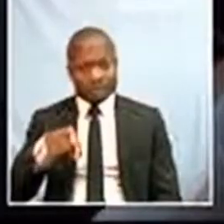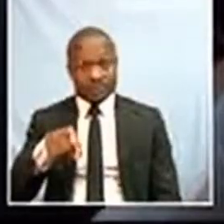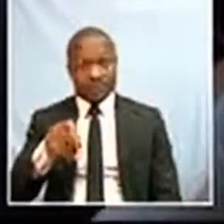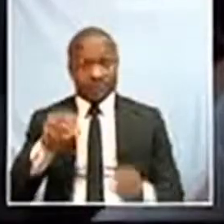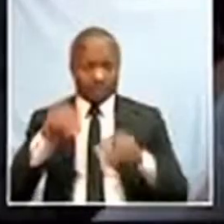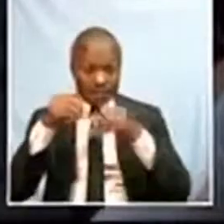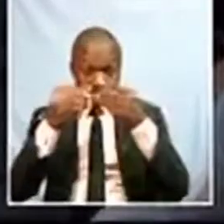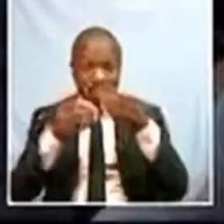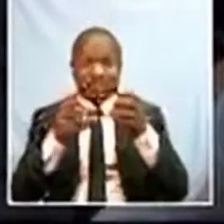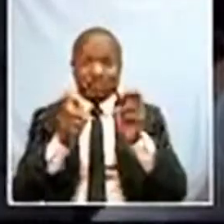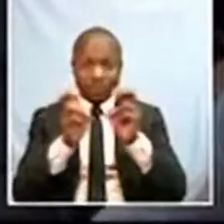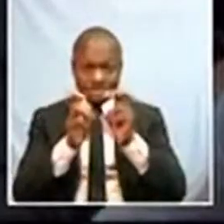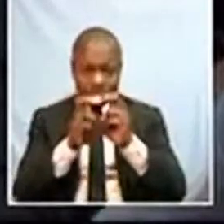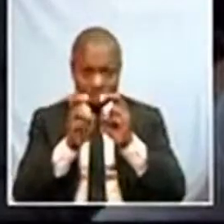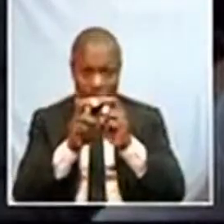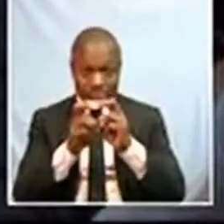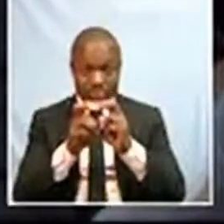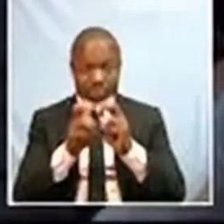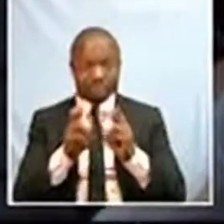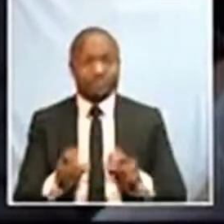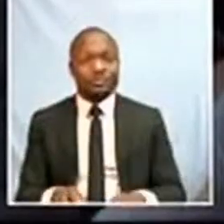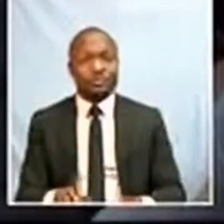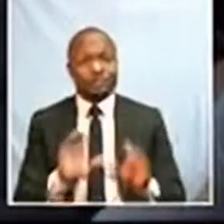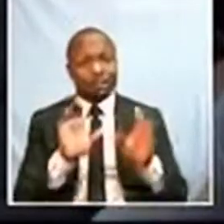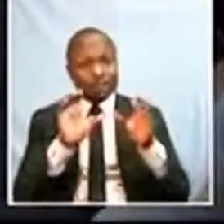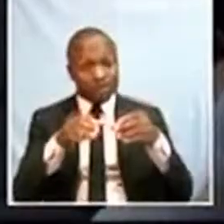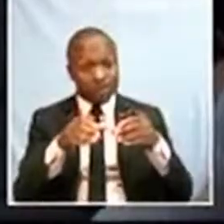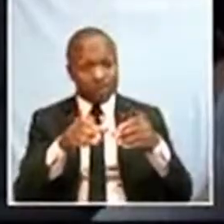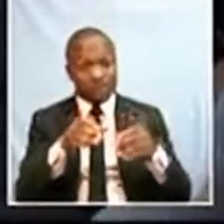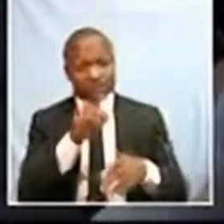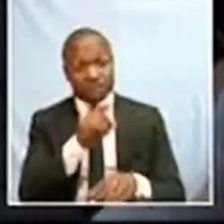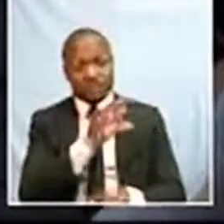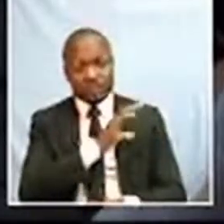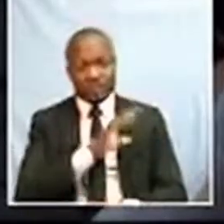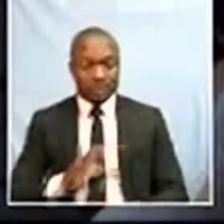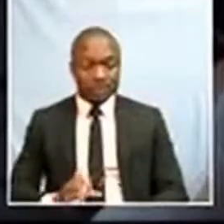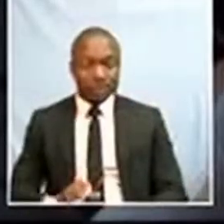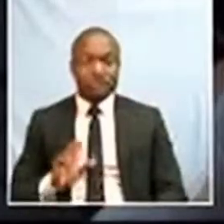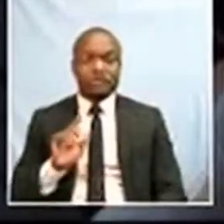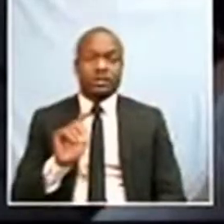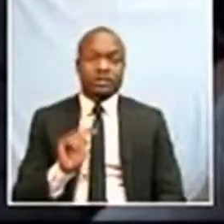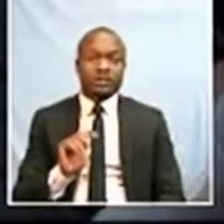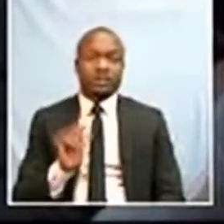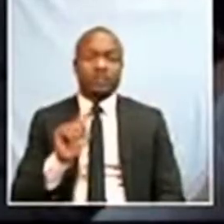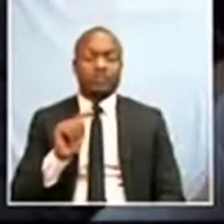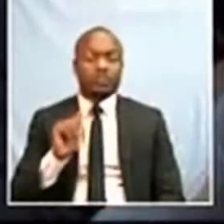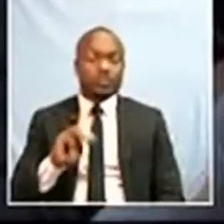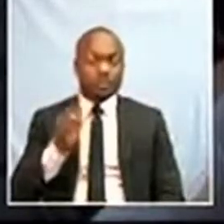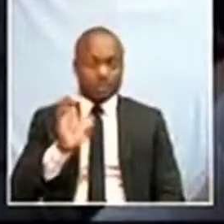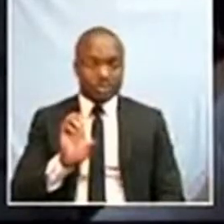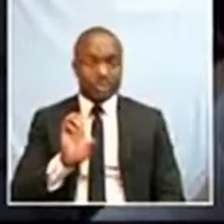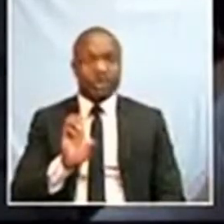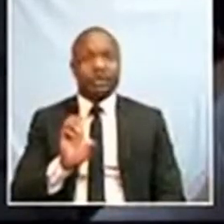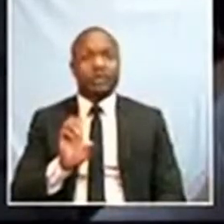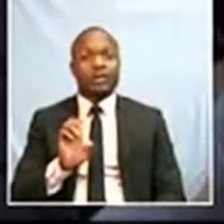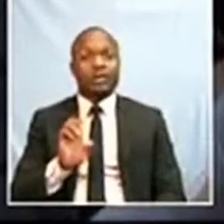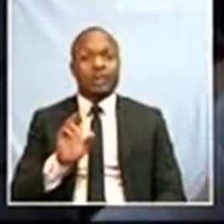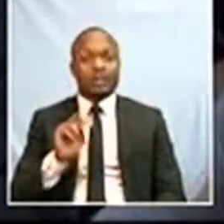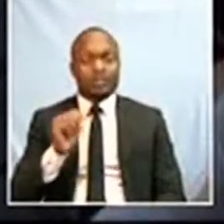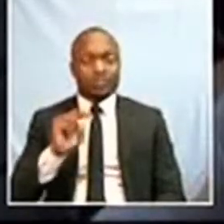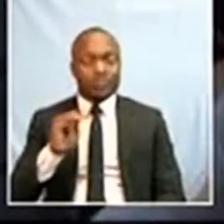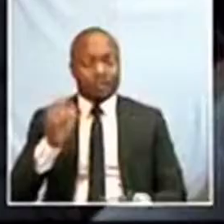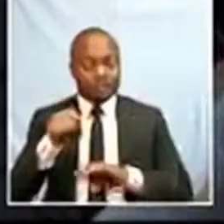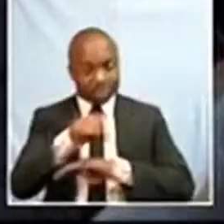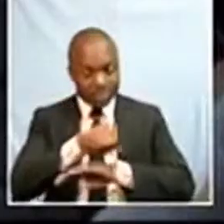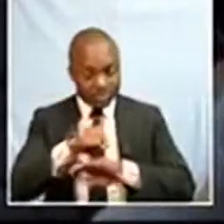give a contract between council and the Tatamweni for the Nambwai Secondary School,